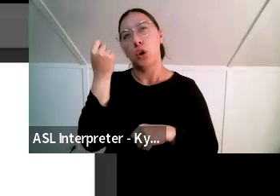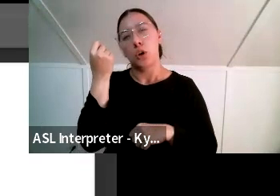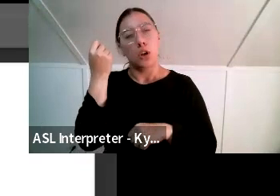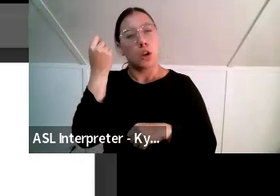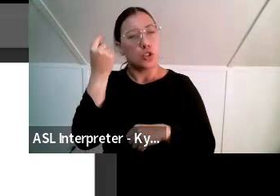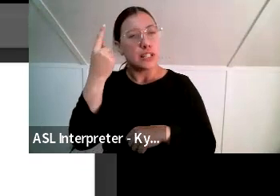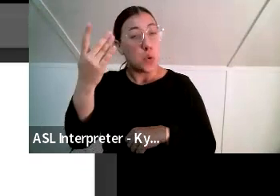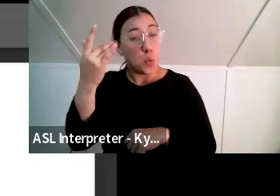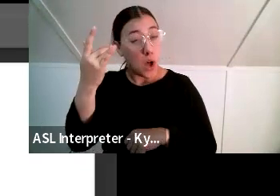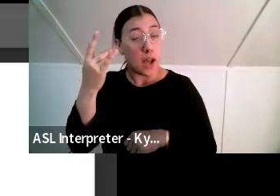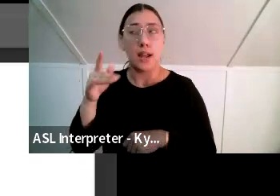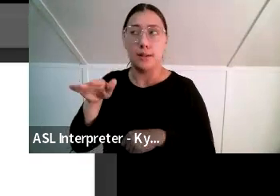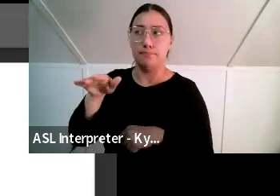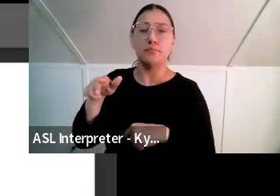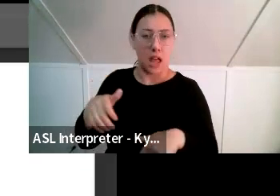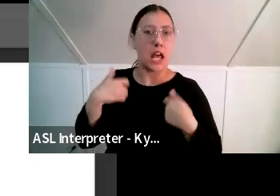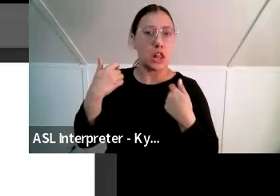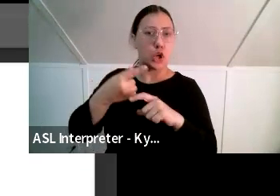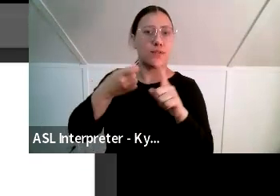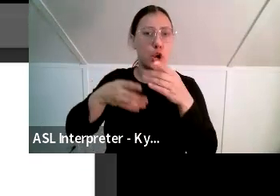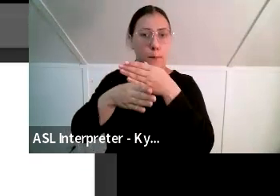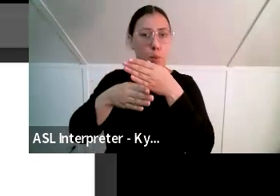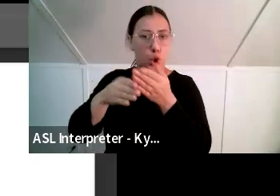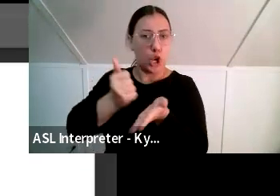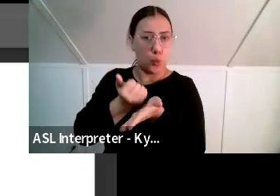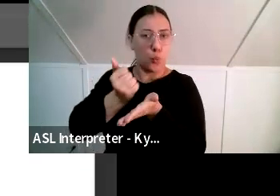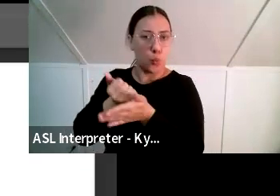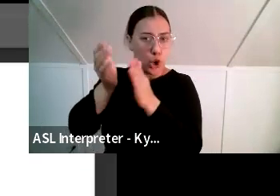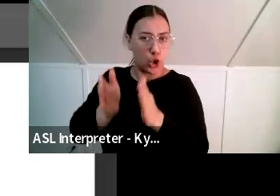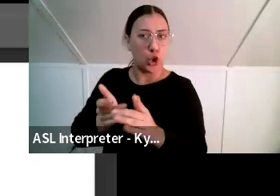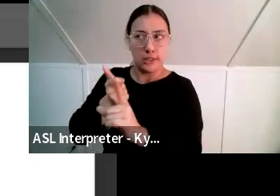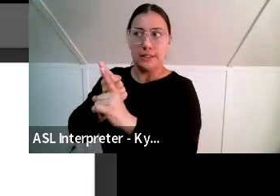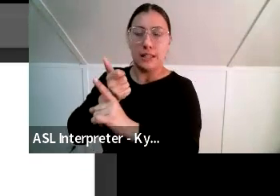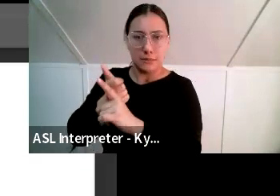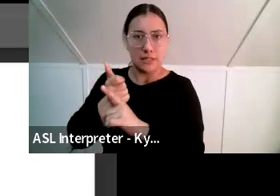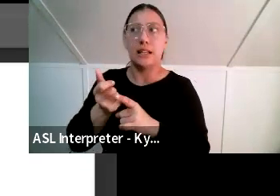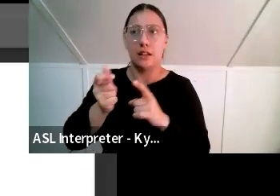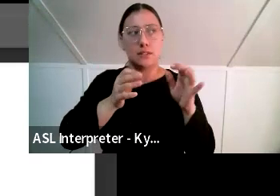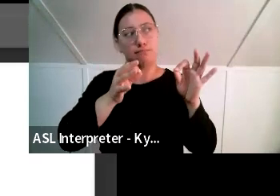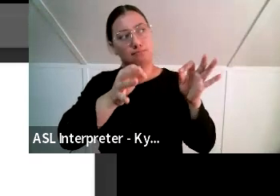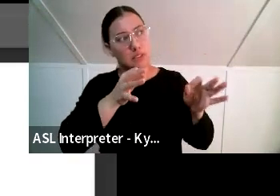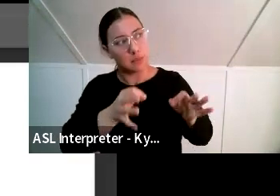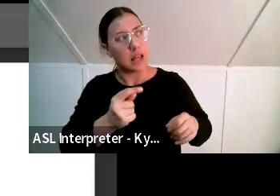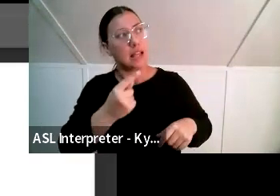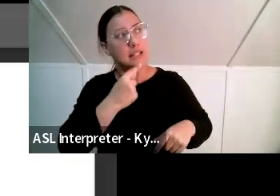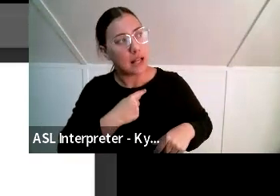the woodworkers like to share their techniques. He builds grandfather clocks, and he's way better than